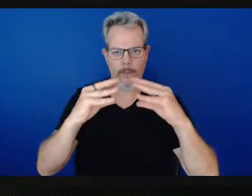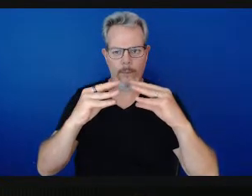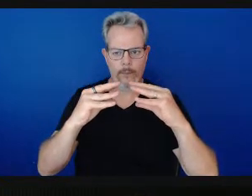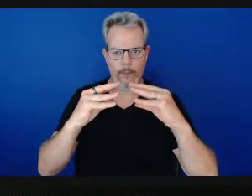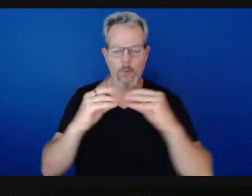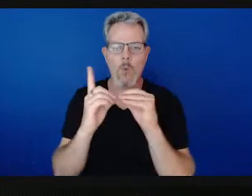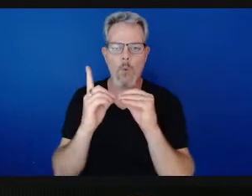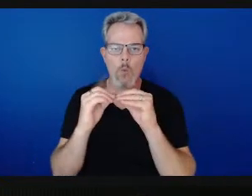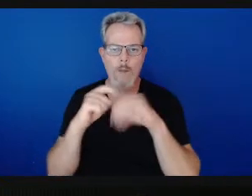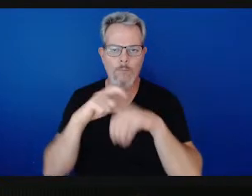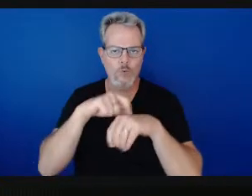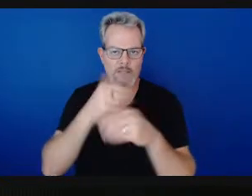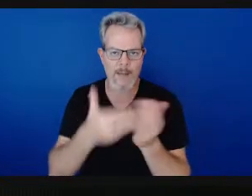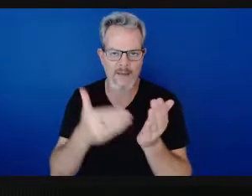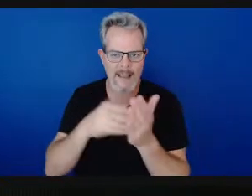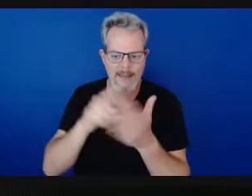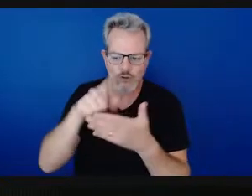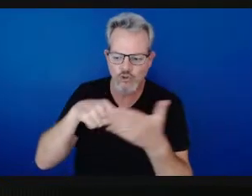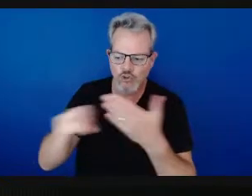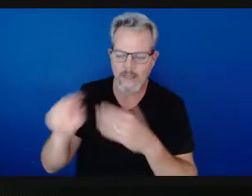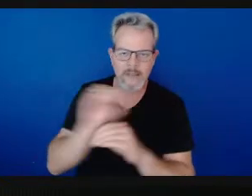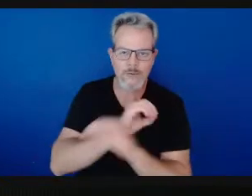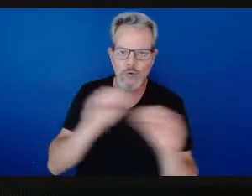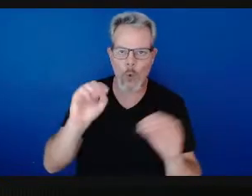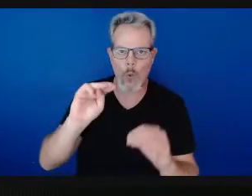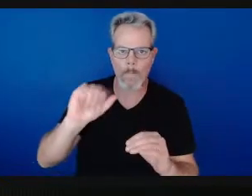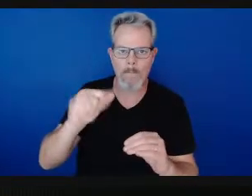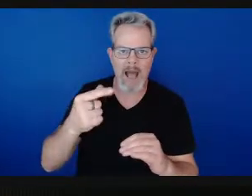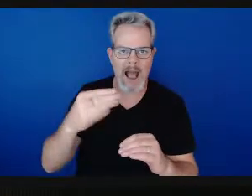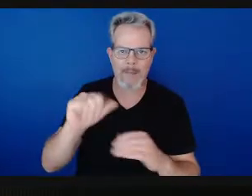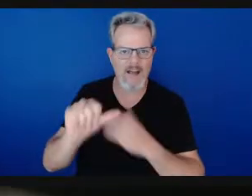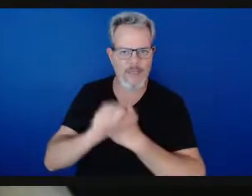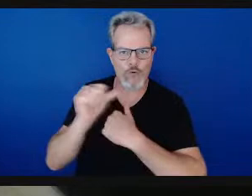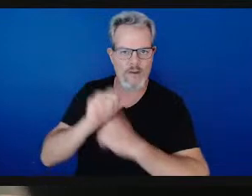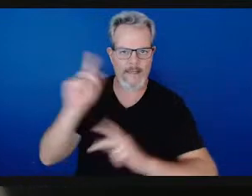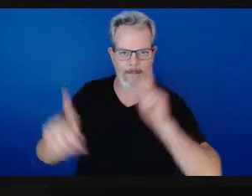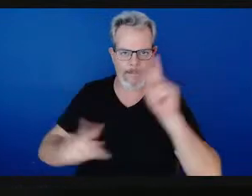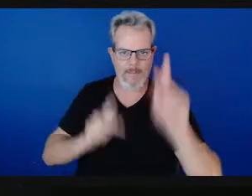to reconfirm that there is no magma going towards people in the lower East Rift.